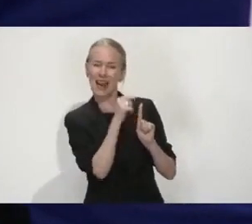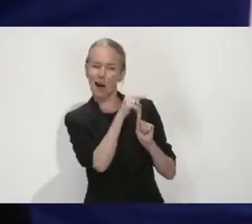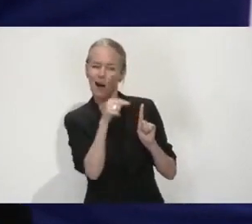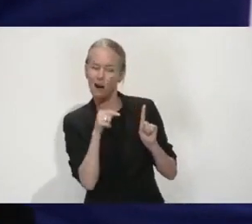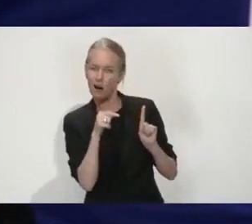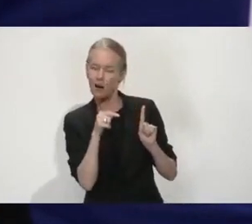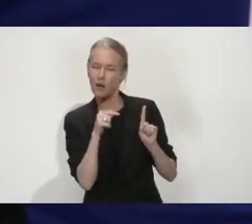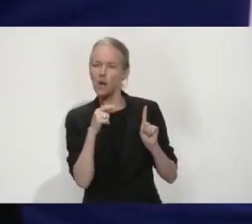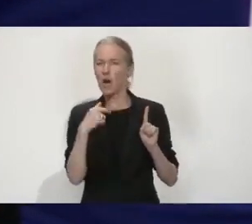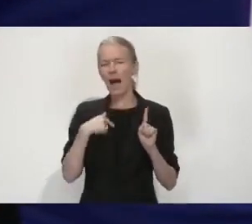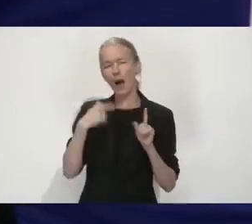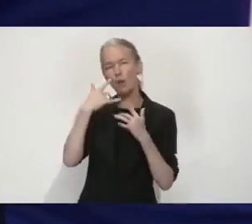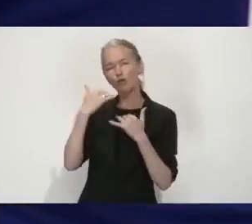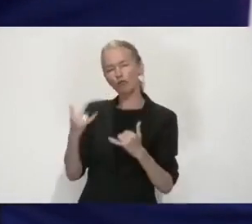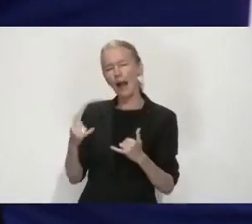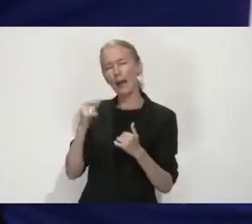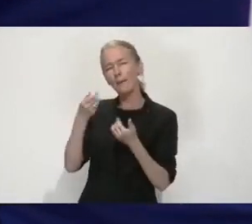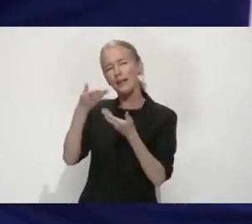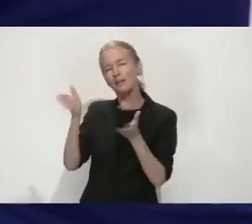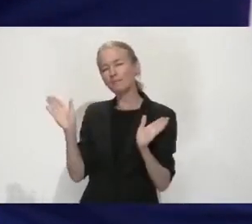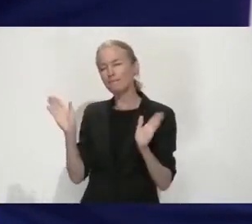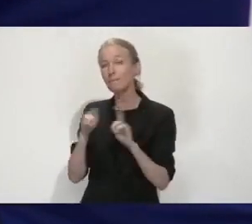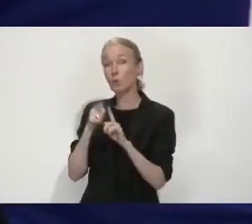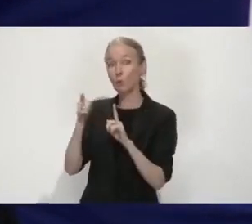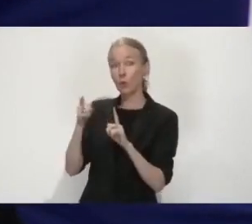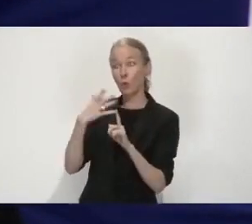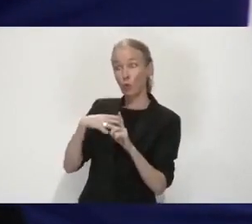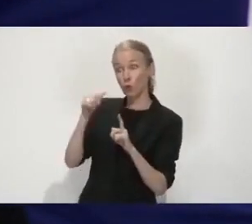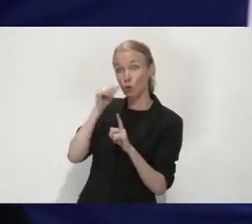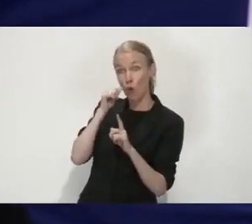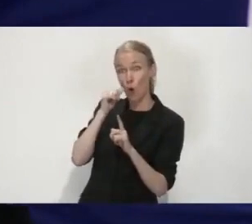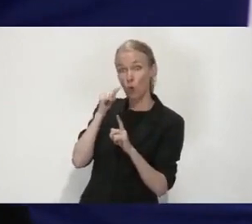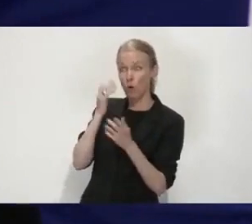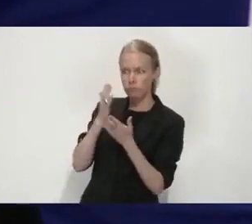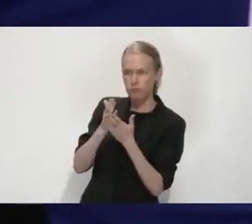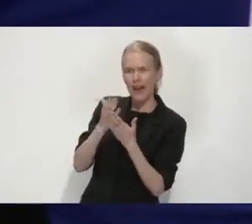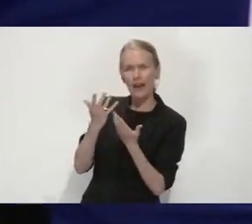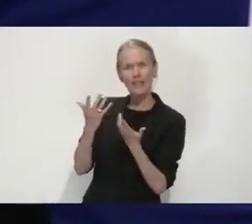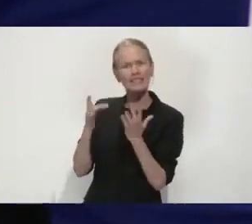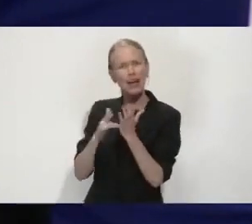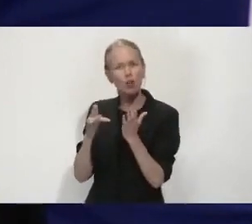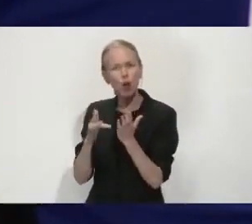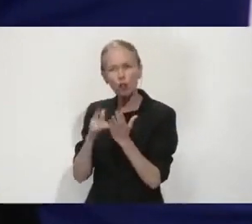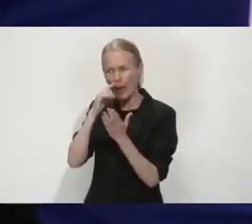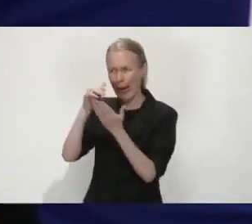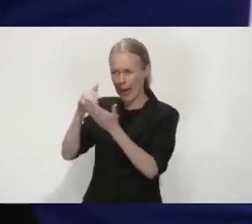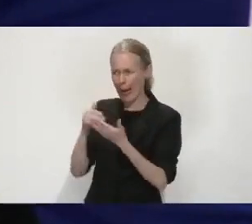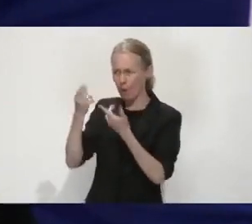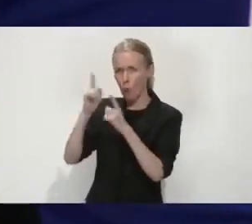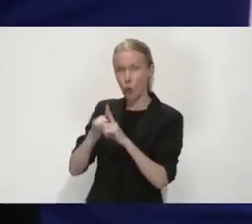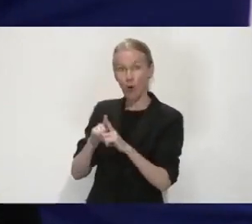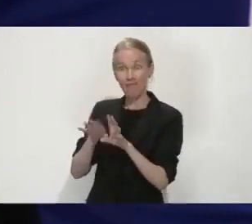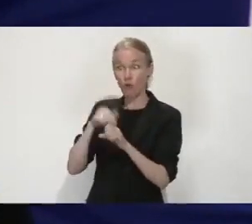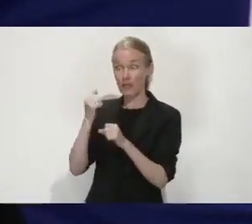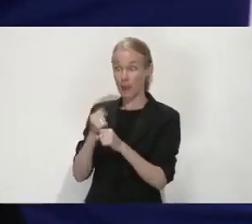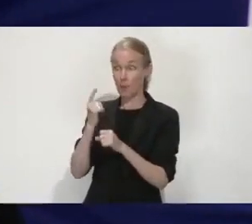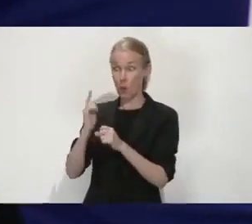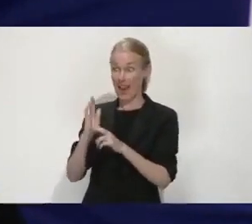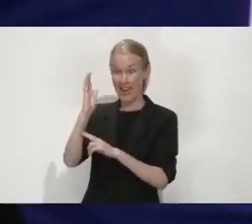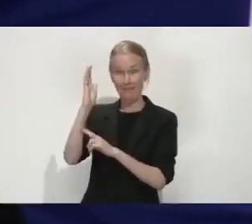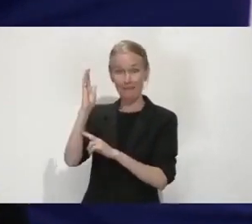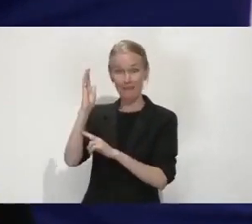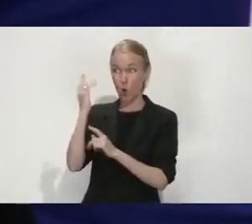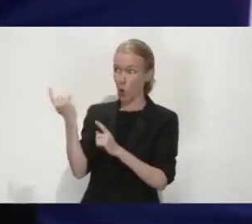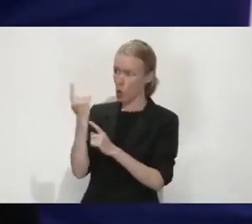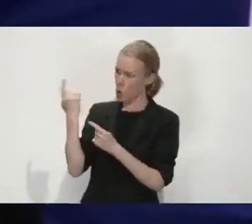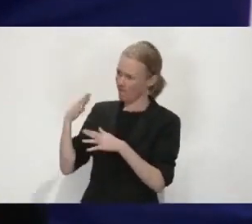utilise this technology so we'd know who was in a given lift. So is it that we can actually place COVID cards in particular hot points within